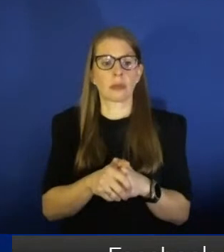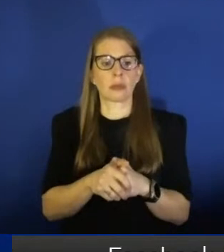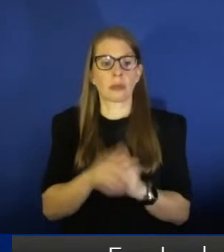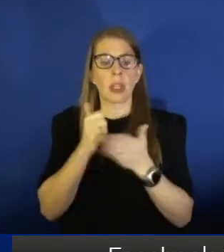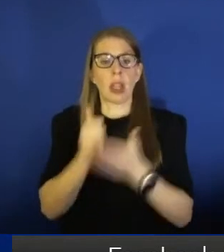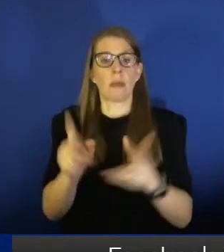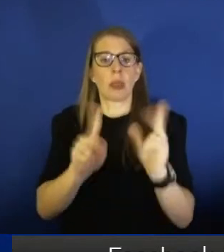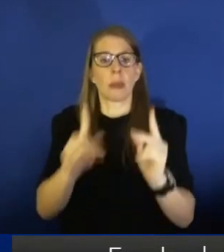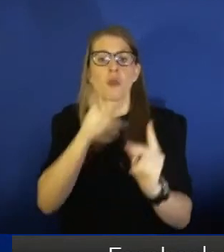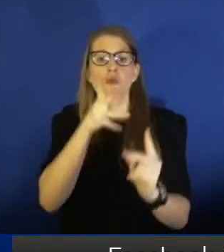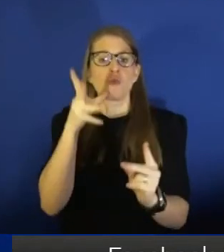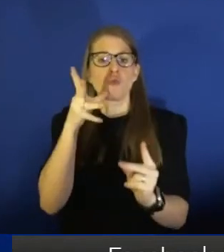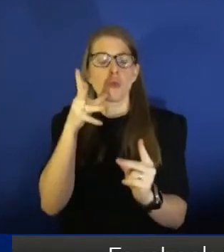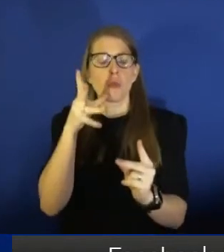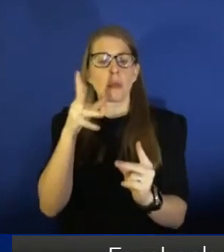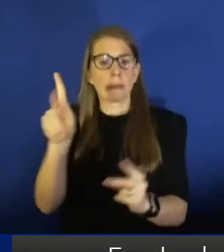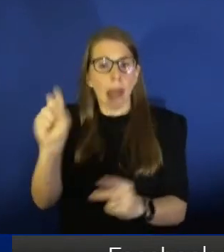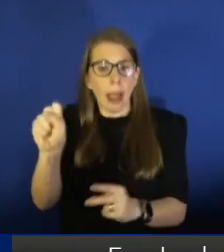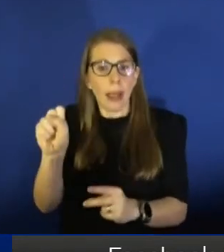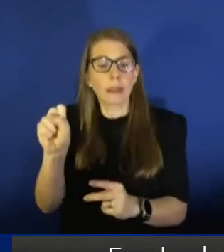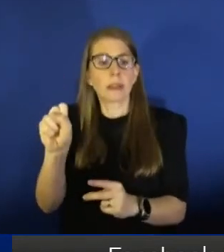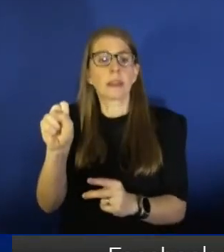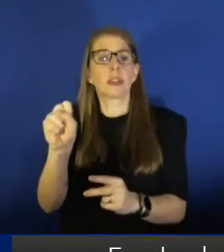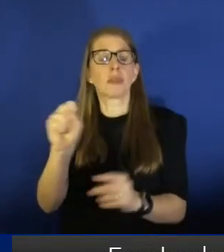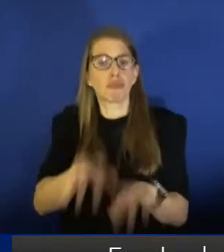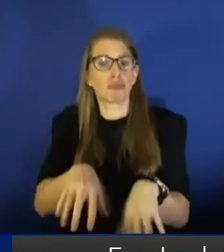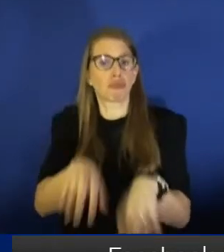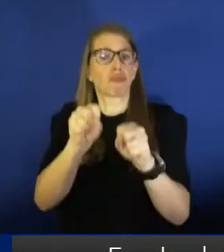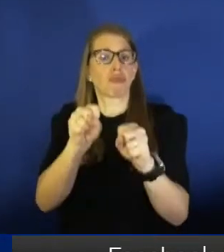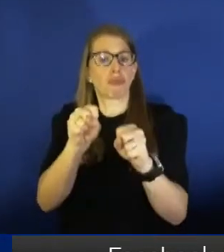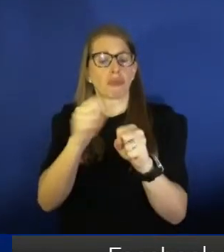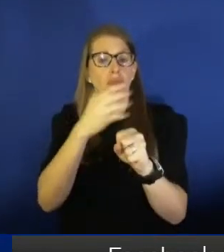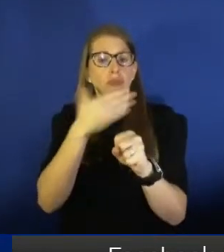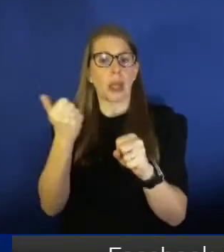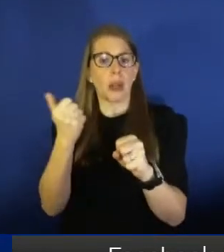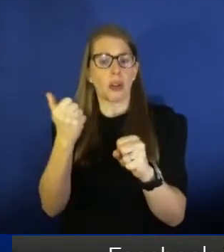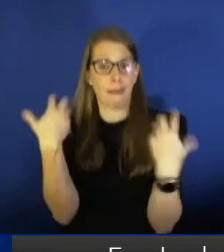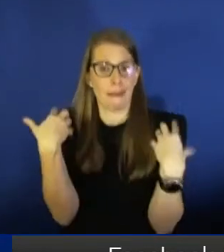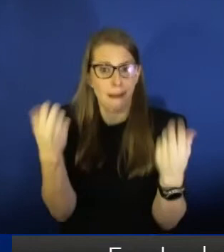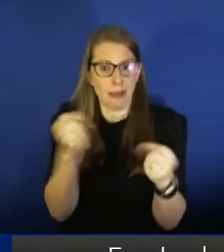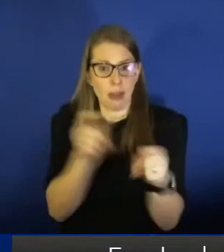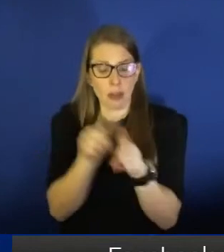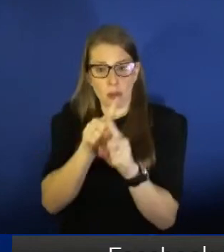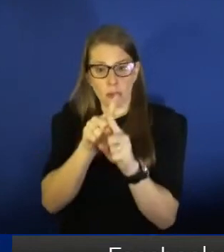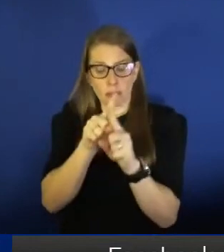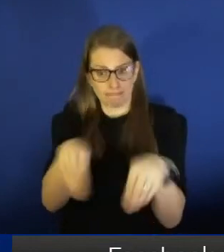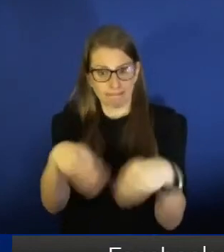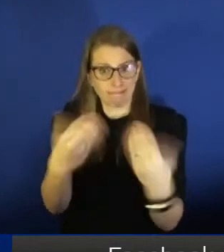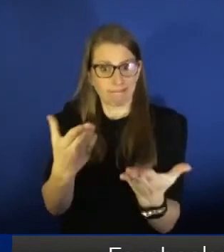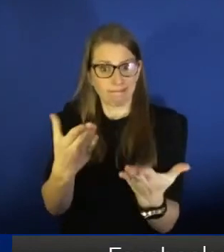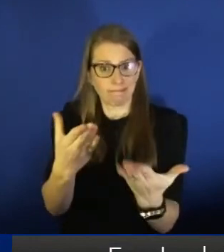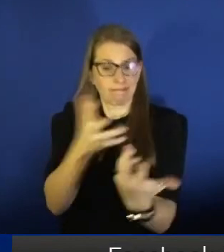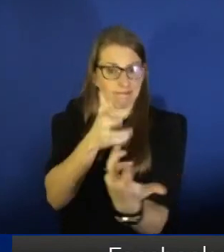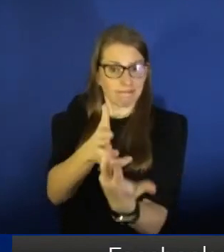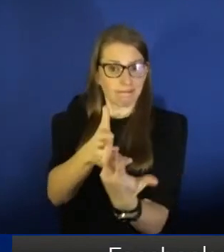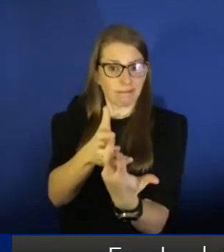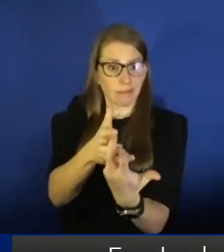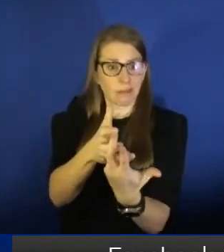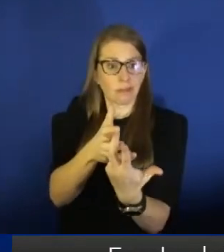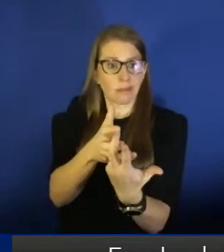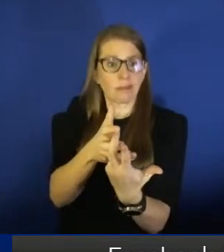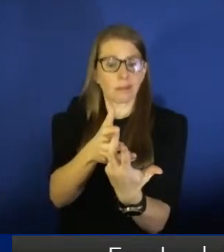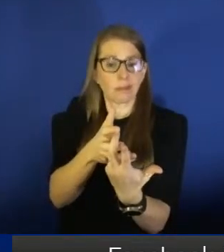Kansas to a better state of health and deliver healthcare for management of both acute and chronic